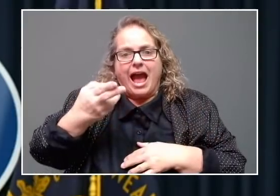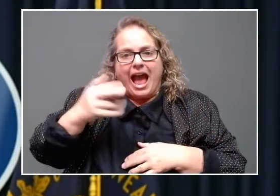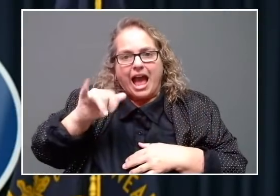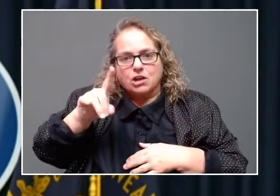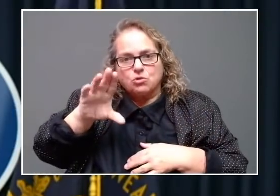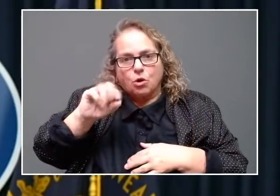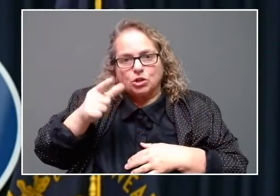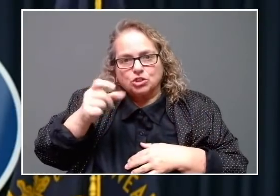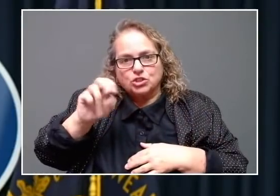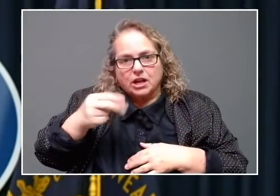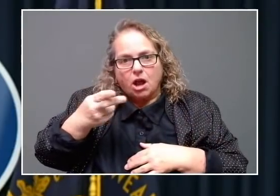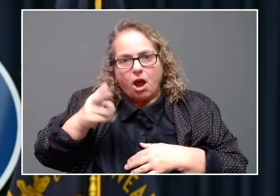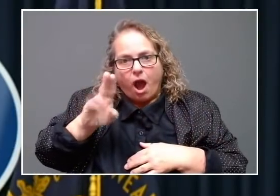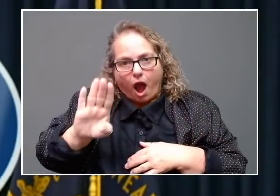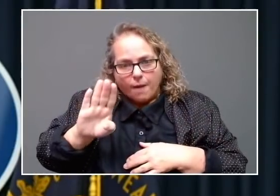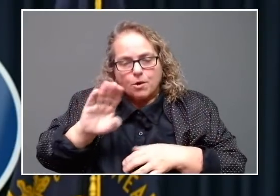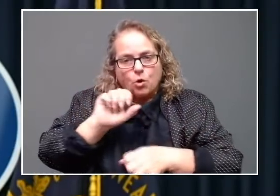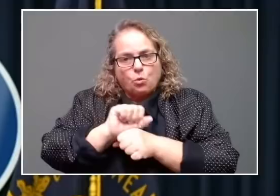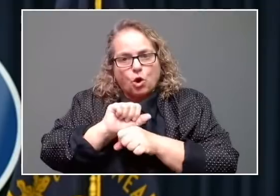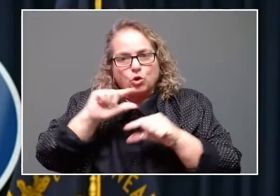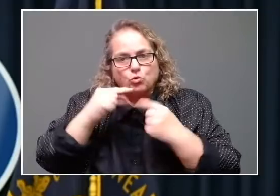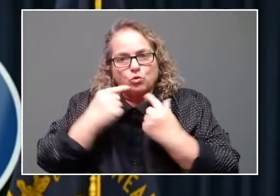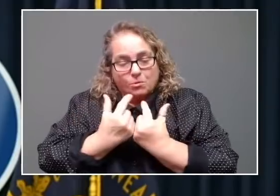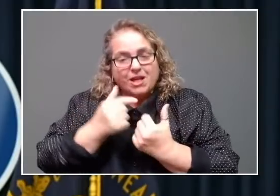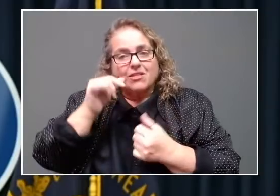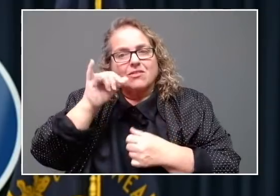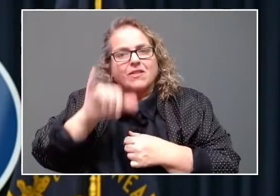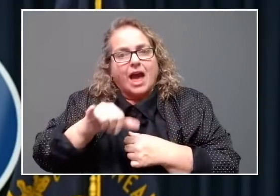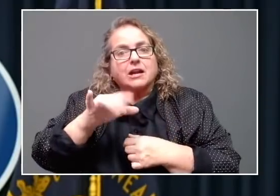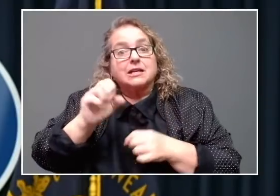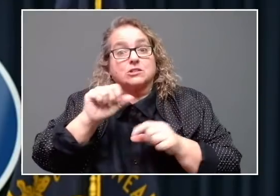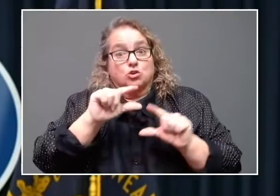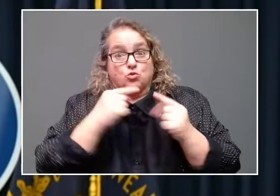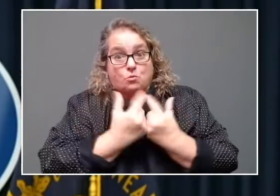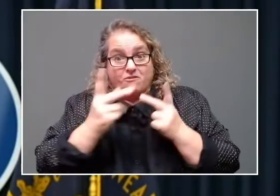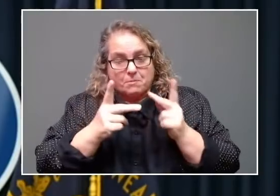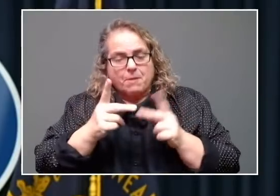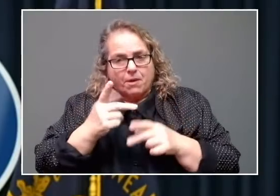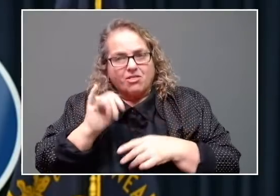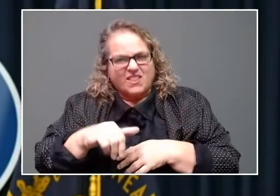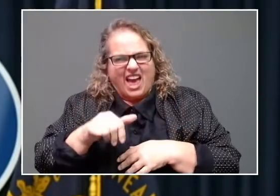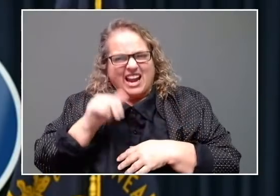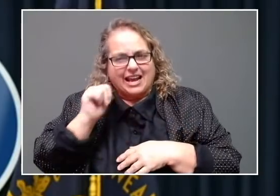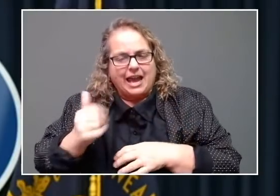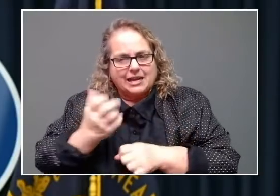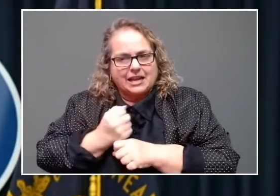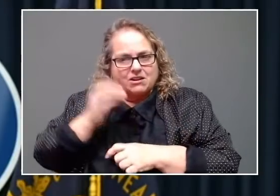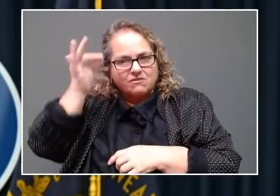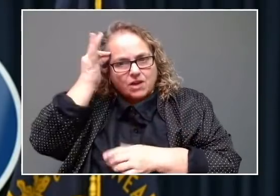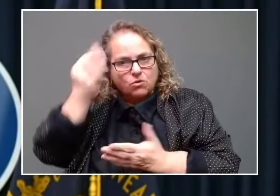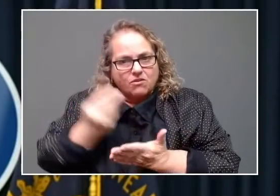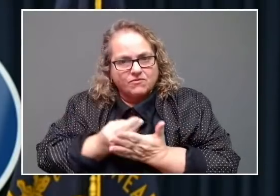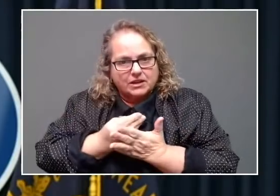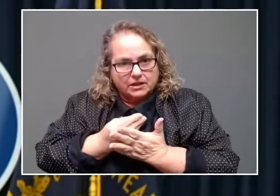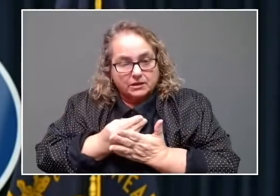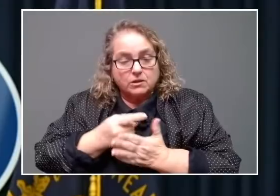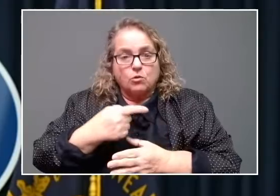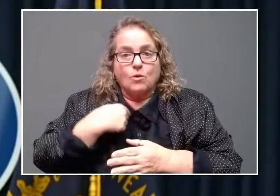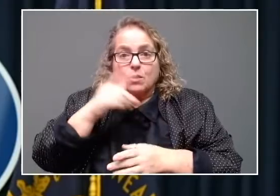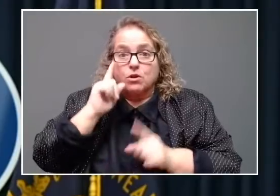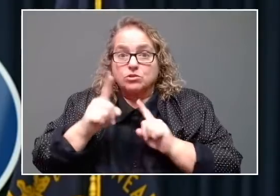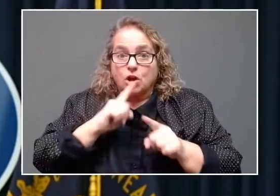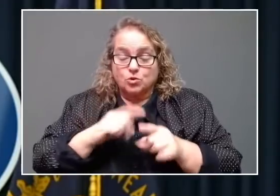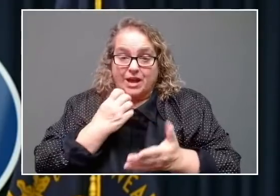projects eligible for federal funding. We're going to be working to educate Kentuckians and industry groups about economic development opportunities